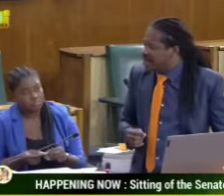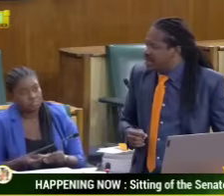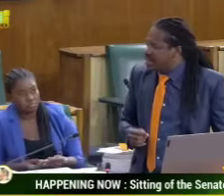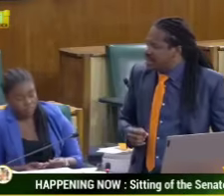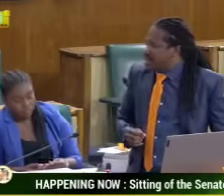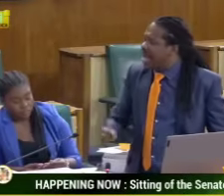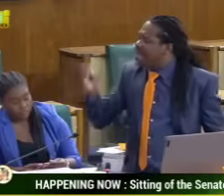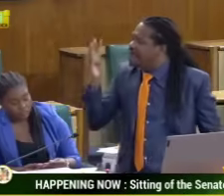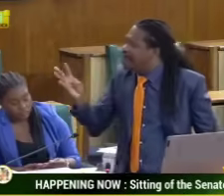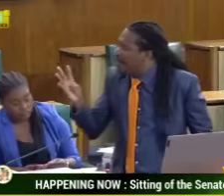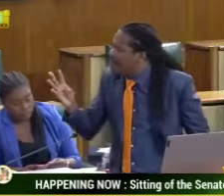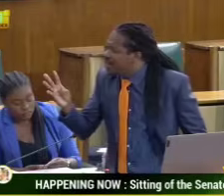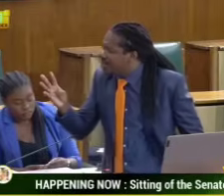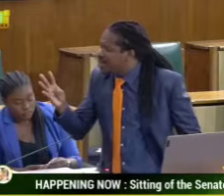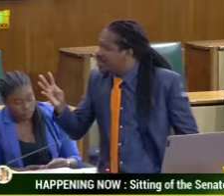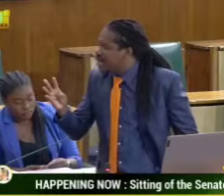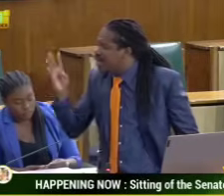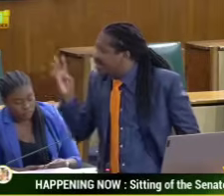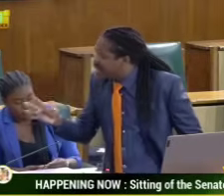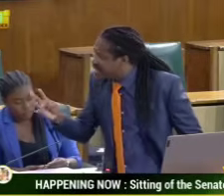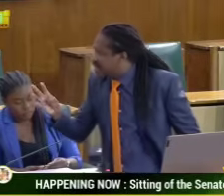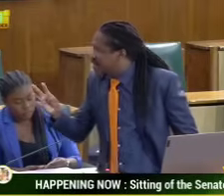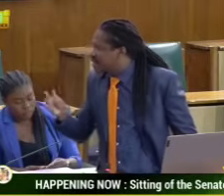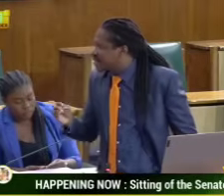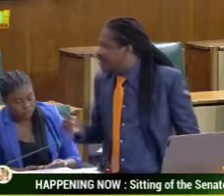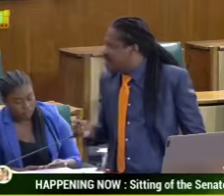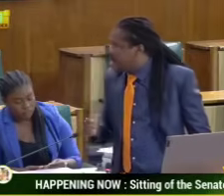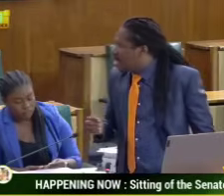Bunting, gave 4 months of